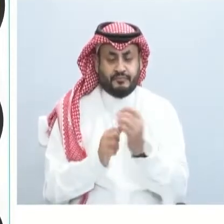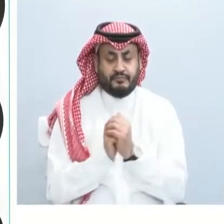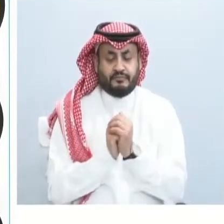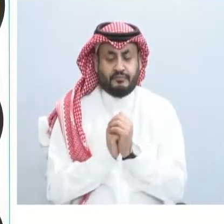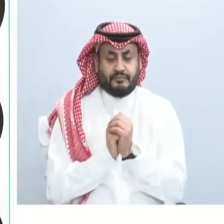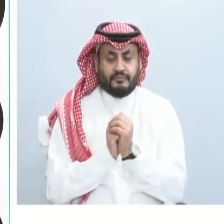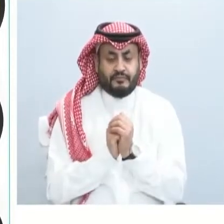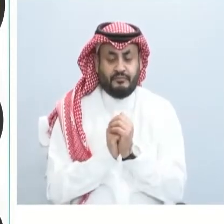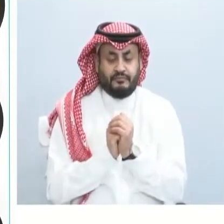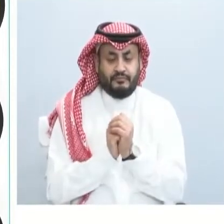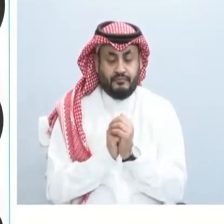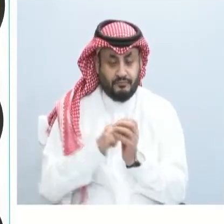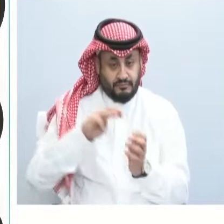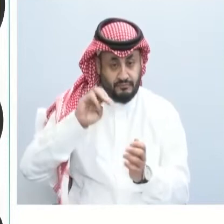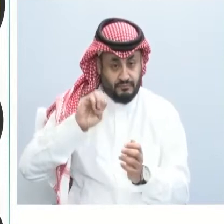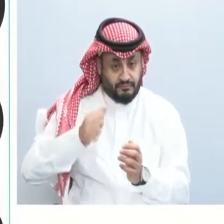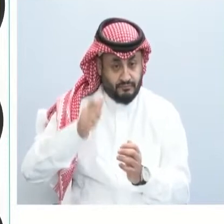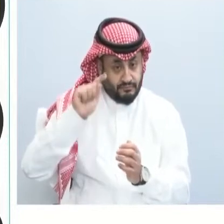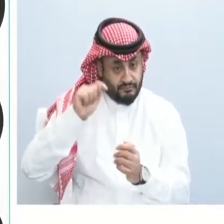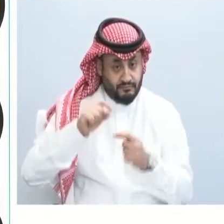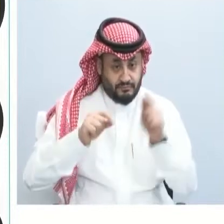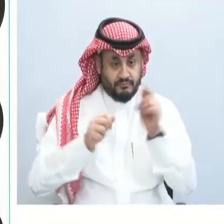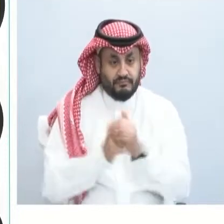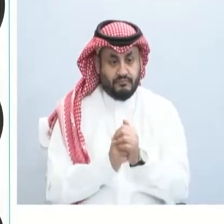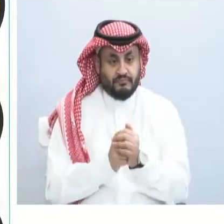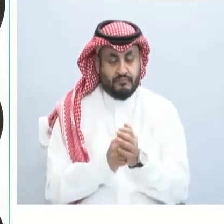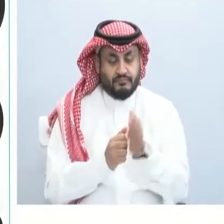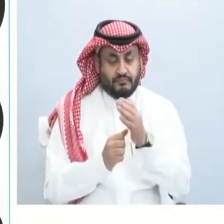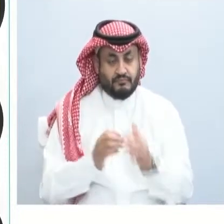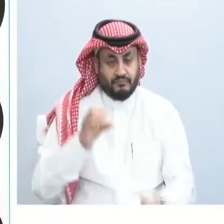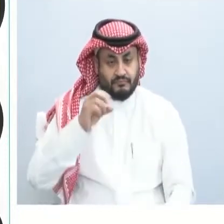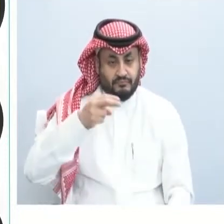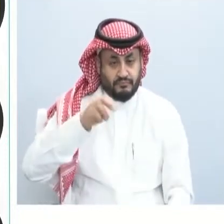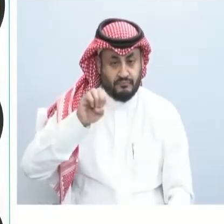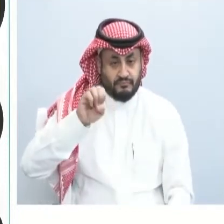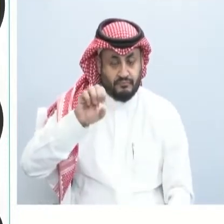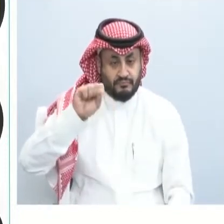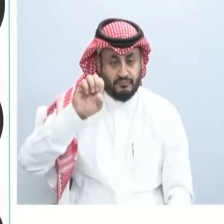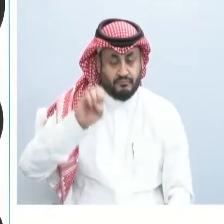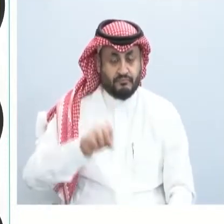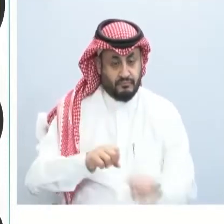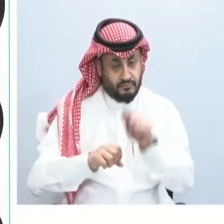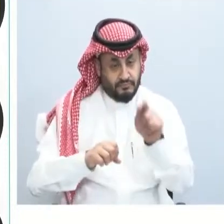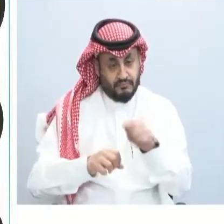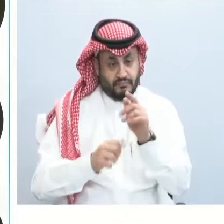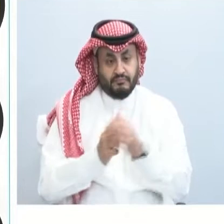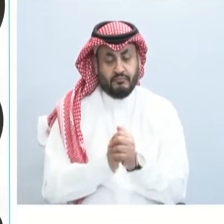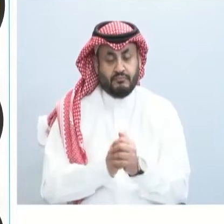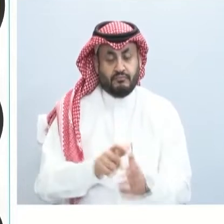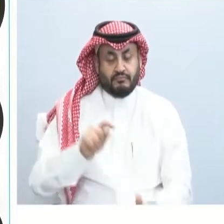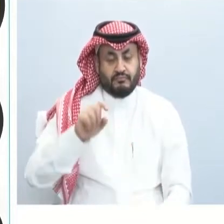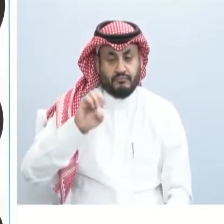had some meat and we didn't have any cheese. We had